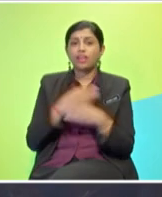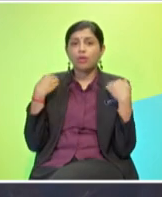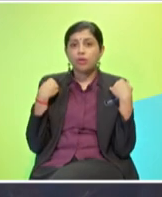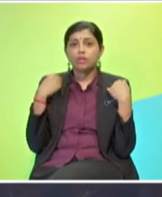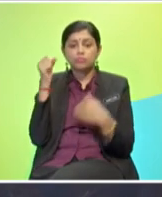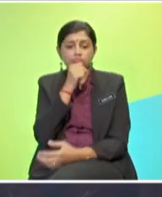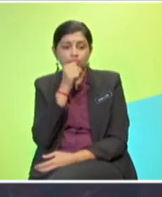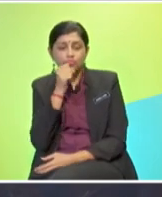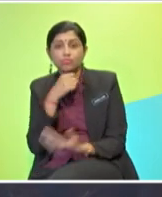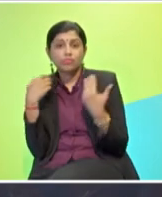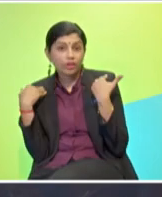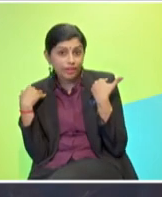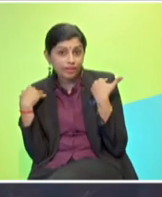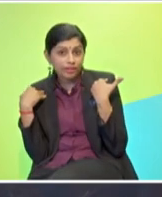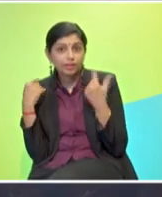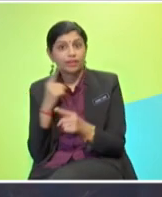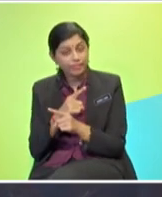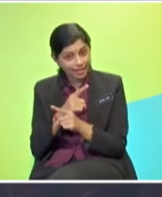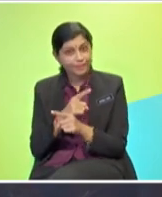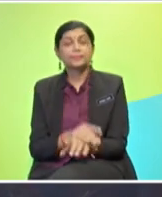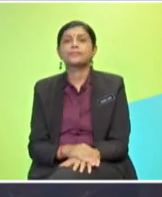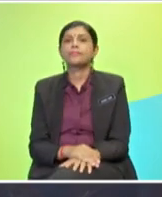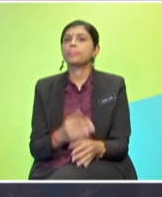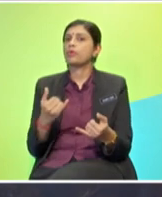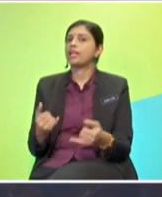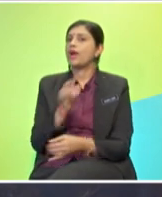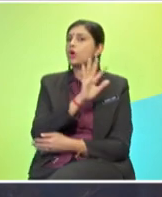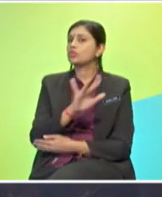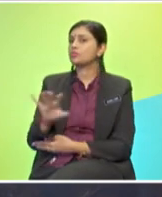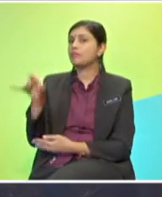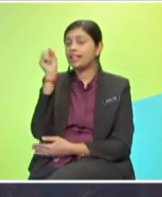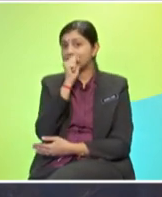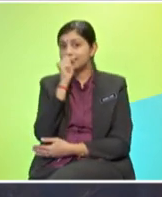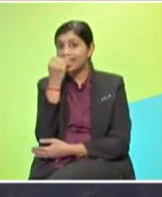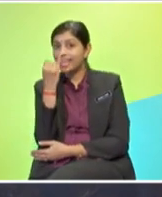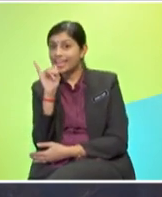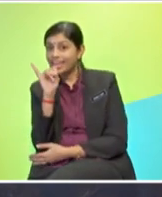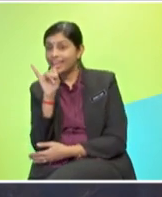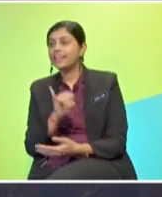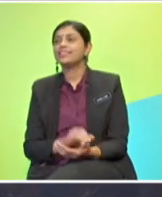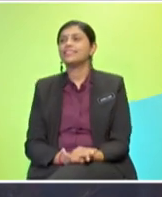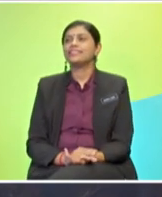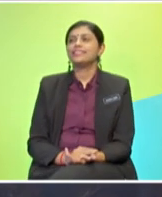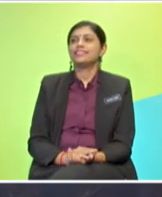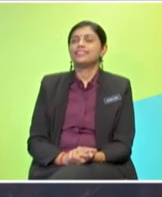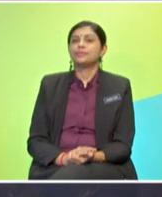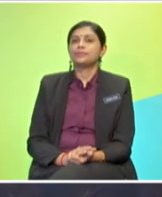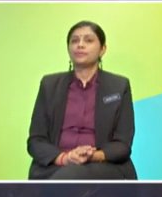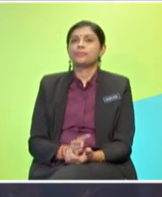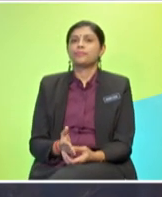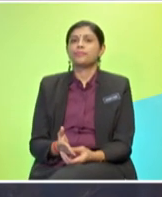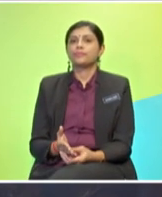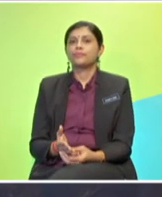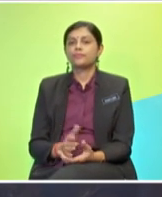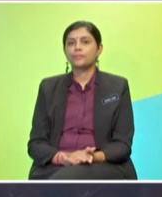correct, everyday activity. So now, let's spell singing. Singing, okay. So this is my turn or your turn, teacher? I